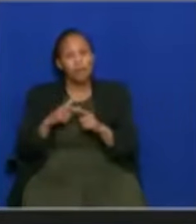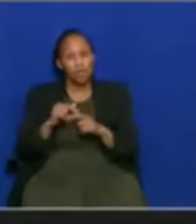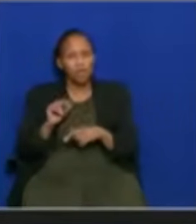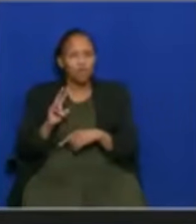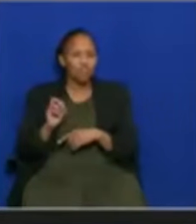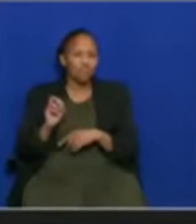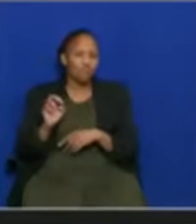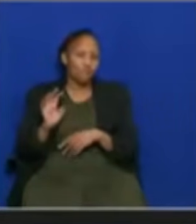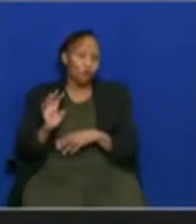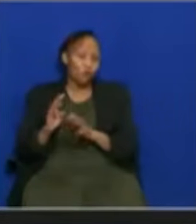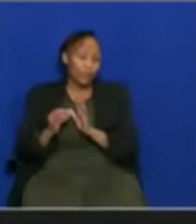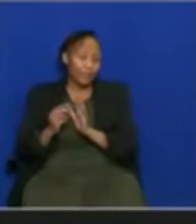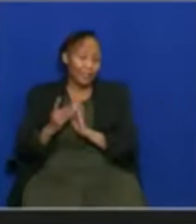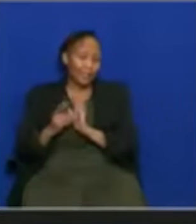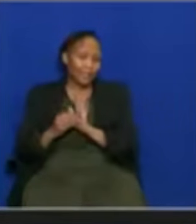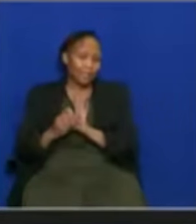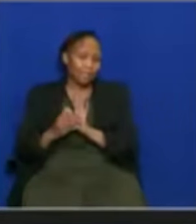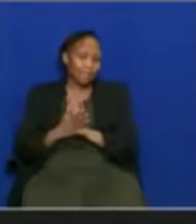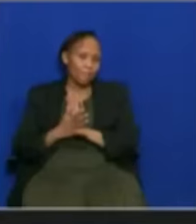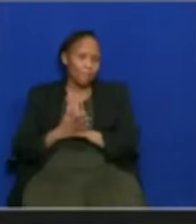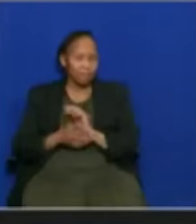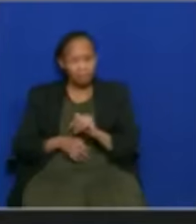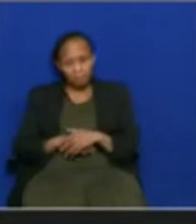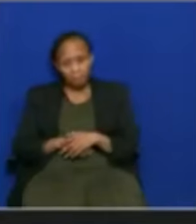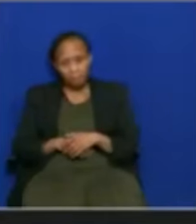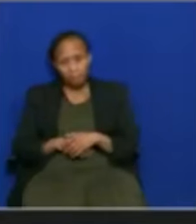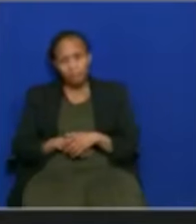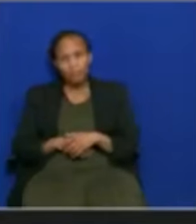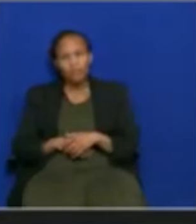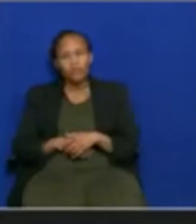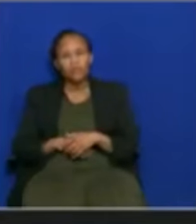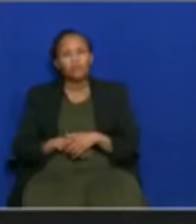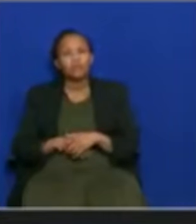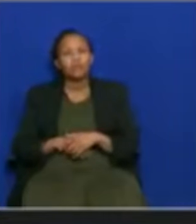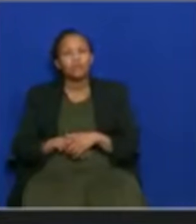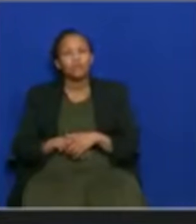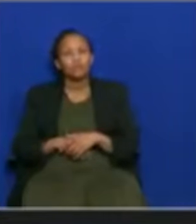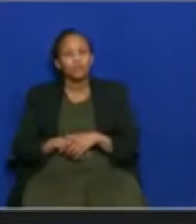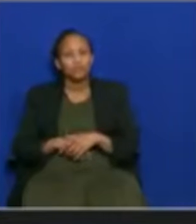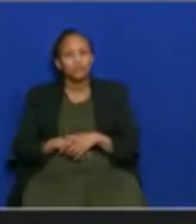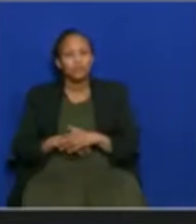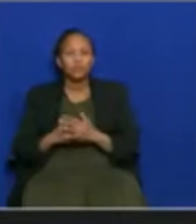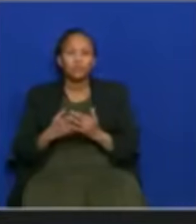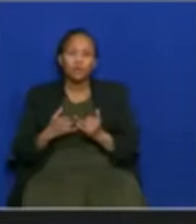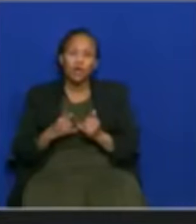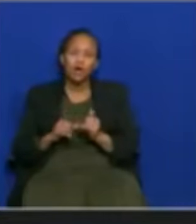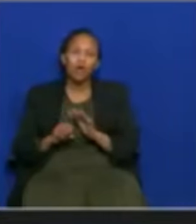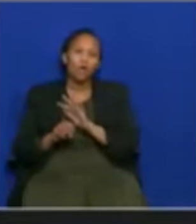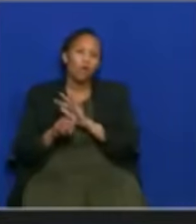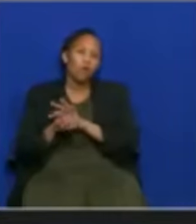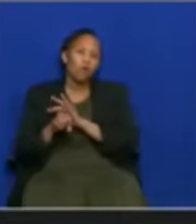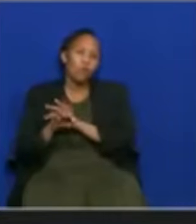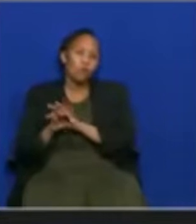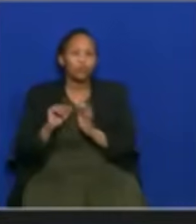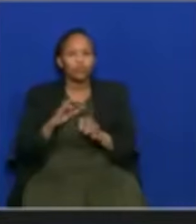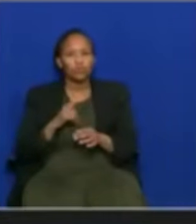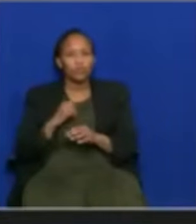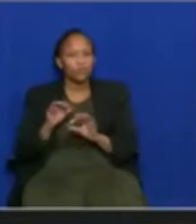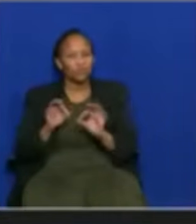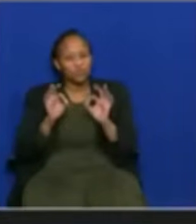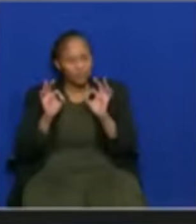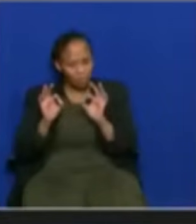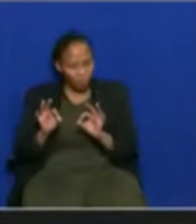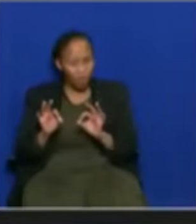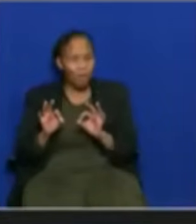now we place, I'll call it our post in its proper context. Our post appears at